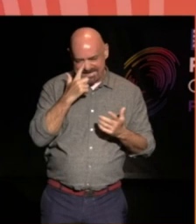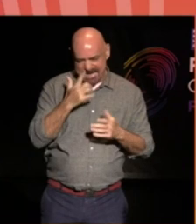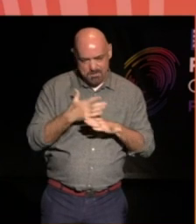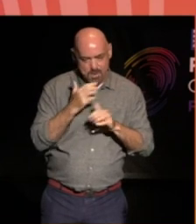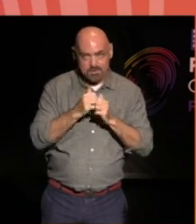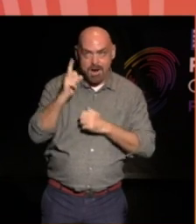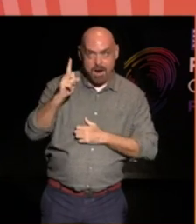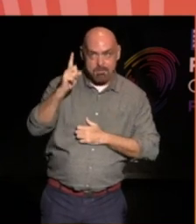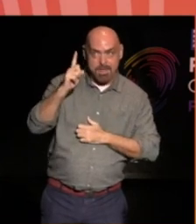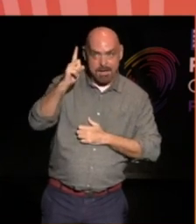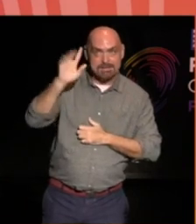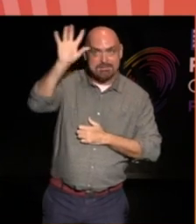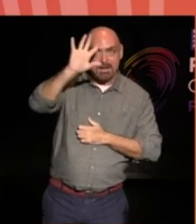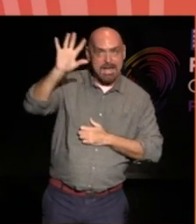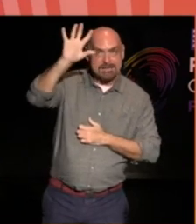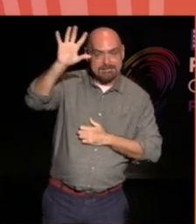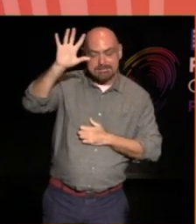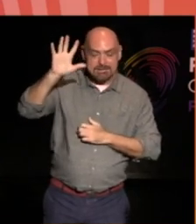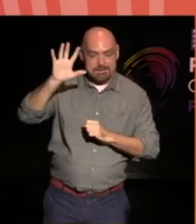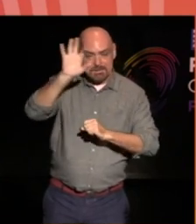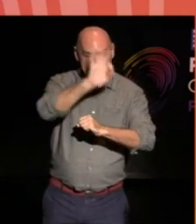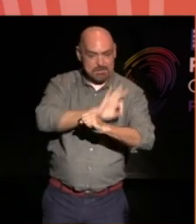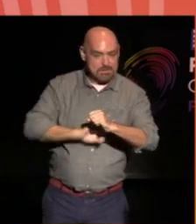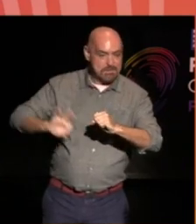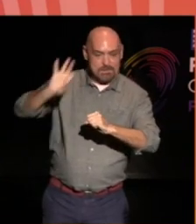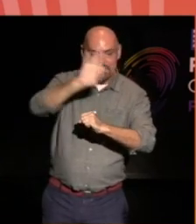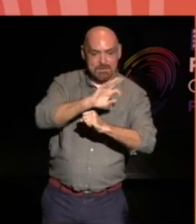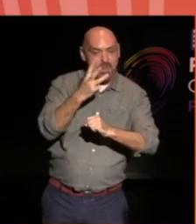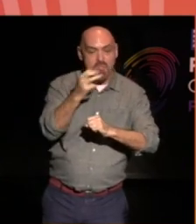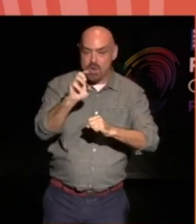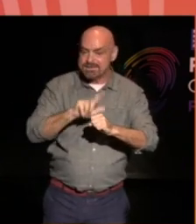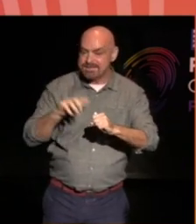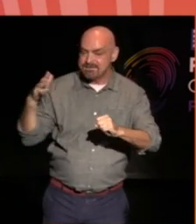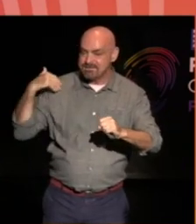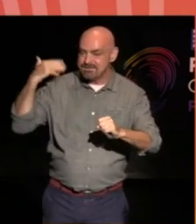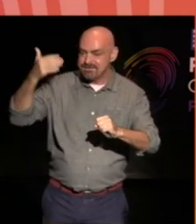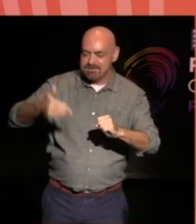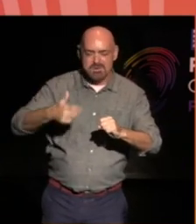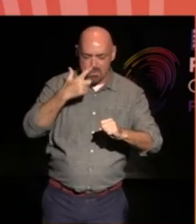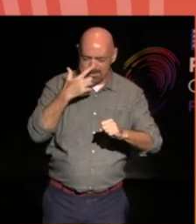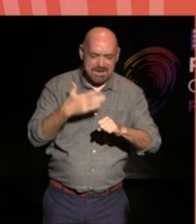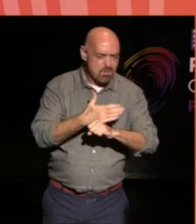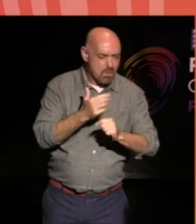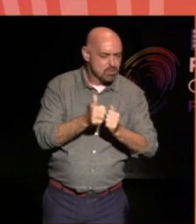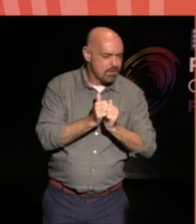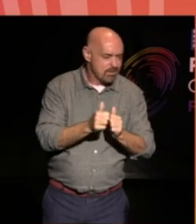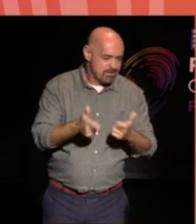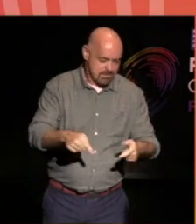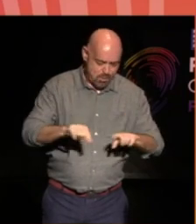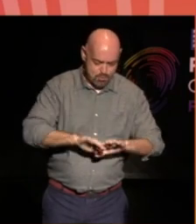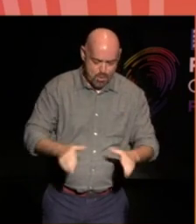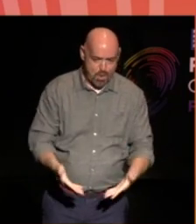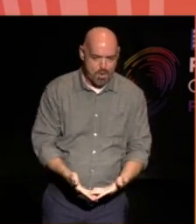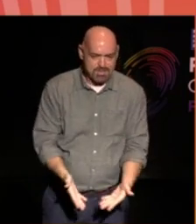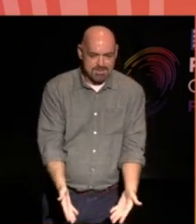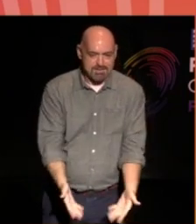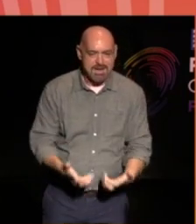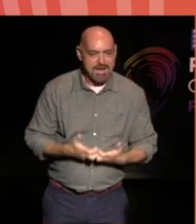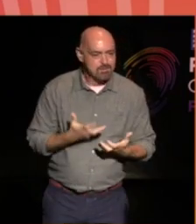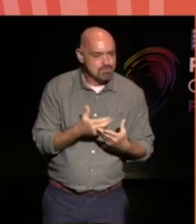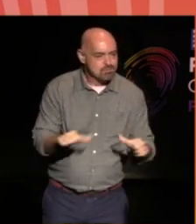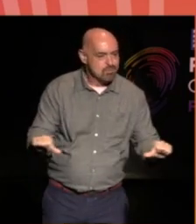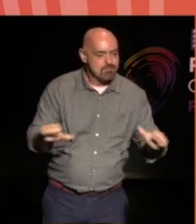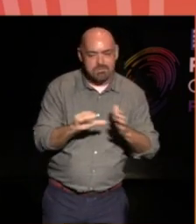up there in space, and we've managed to do so for 30 years, surely we can find a way to work together on Earth to solve climate change, to